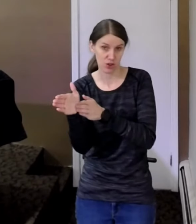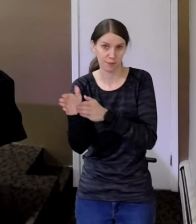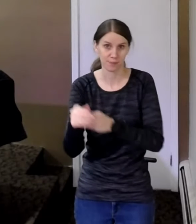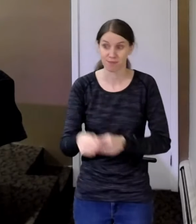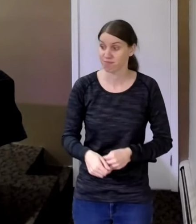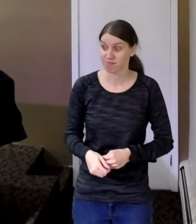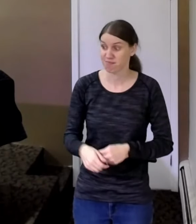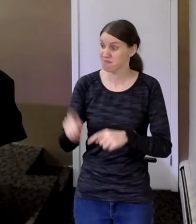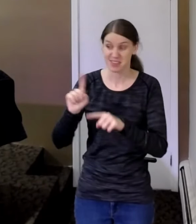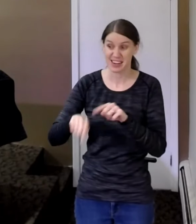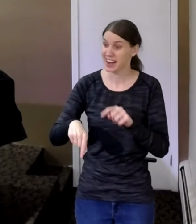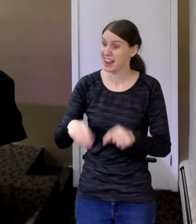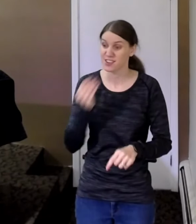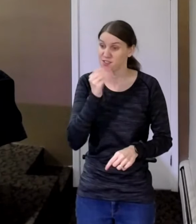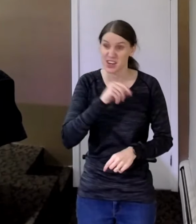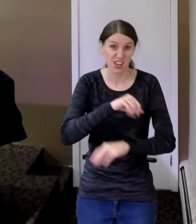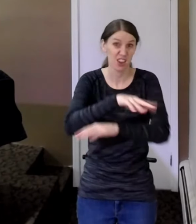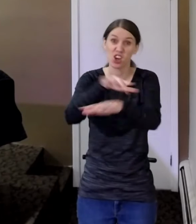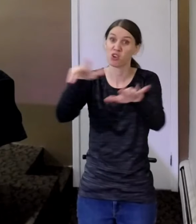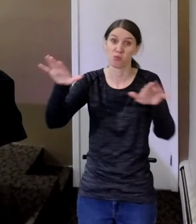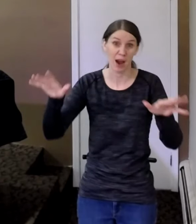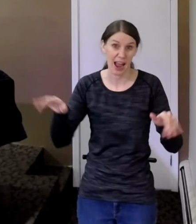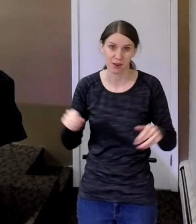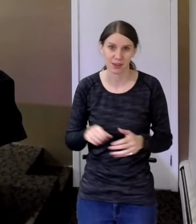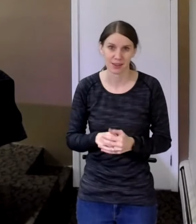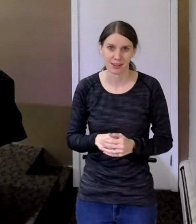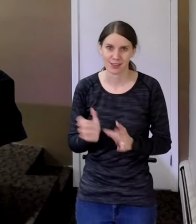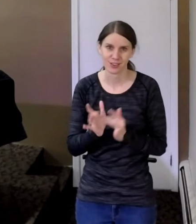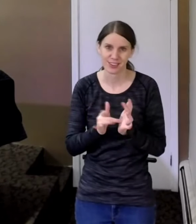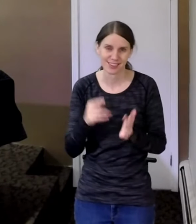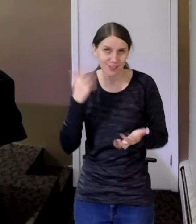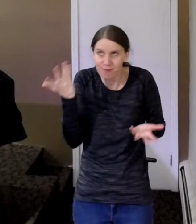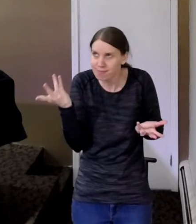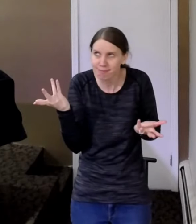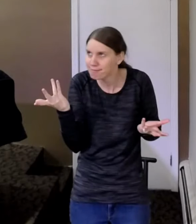be done. What have I been teaching you? You know?